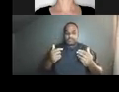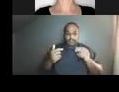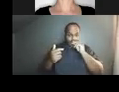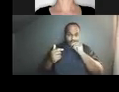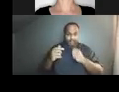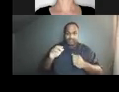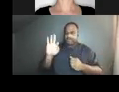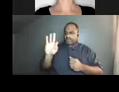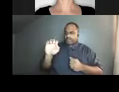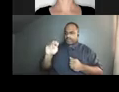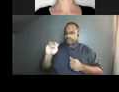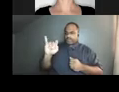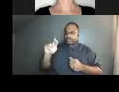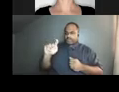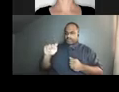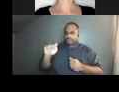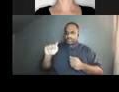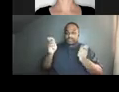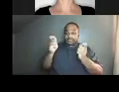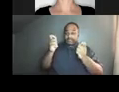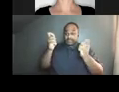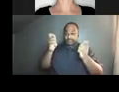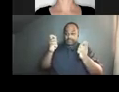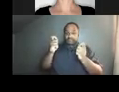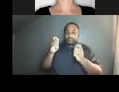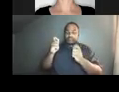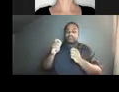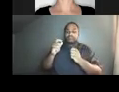feminist festival. It is not the first one.